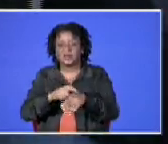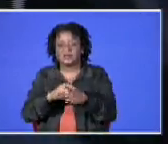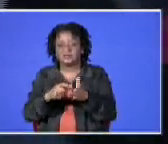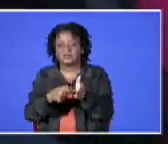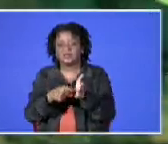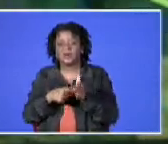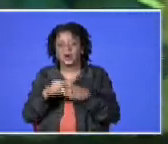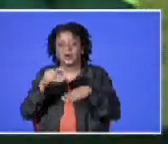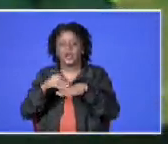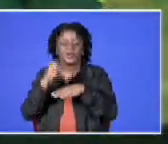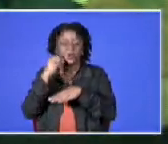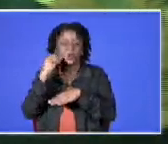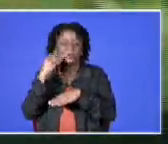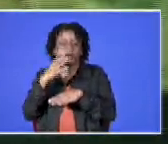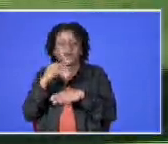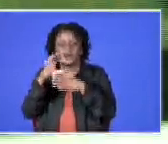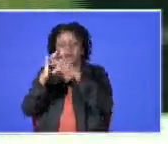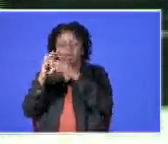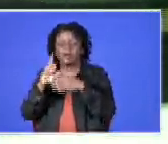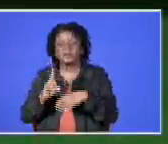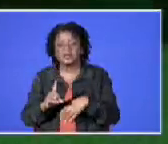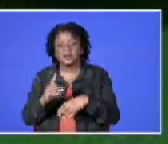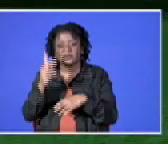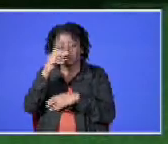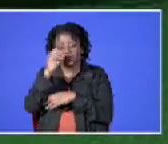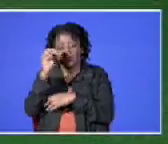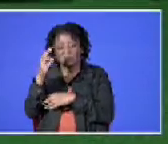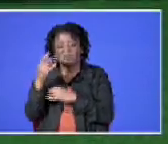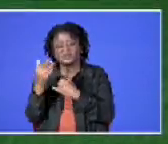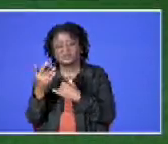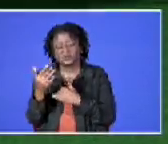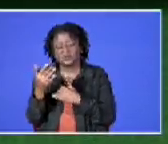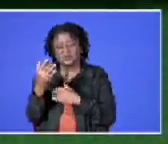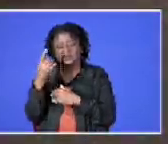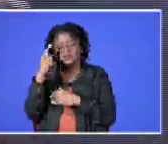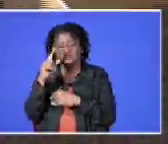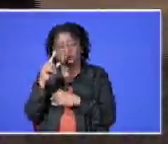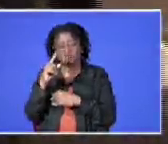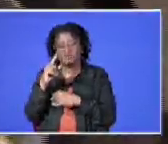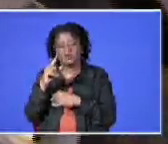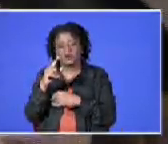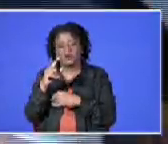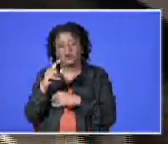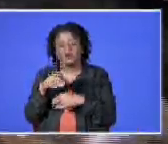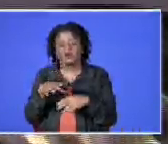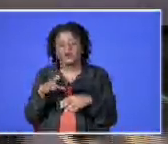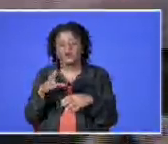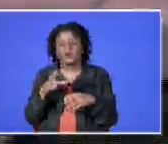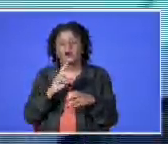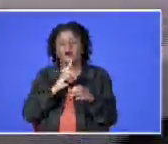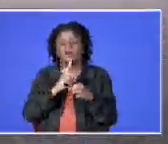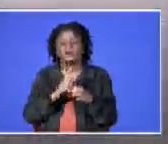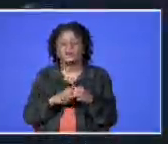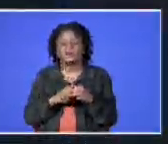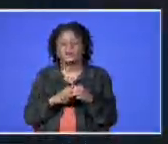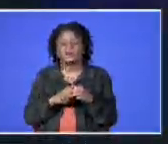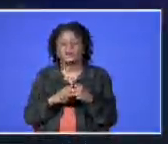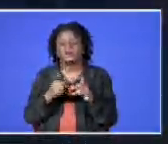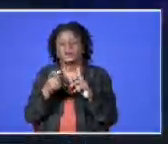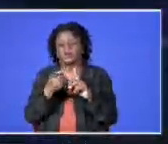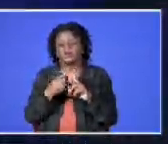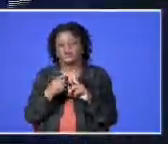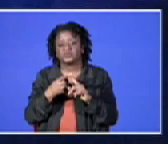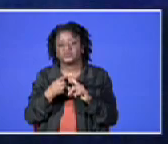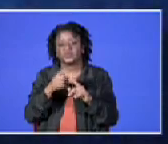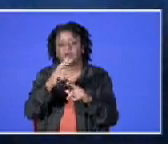Minister the Most Honorable Dr. Hubert Minnis' confirmation on the extension of the Emergency Powers COVID-19 No. 2 order to May 30th.